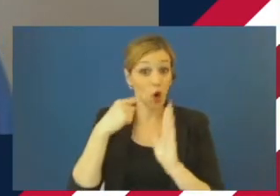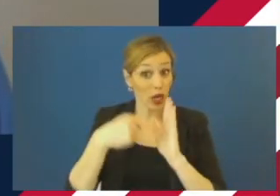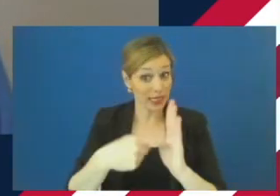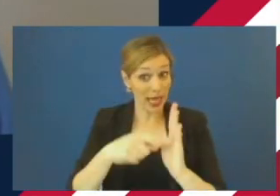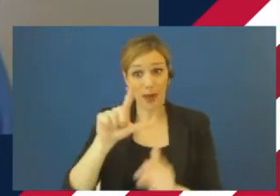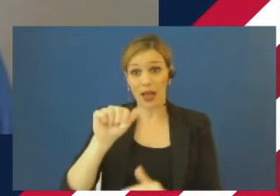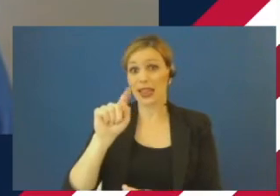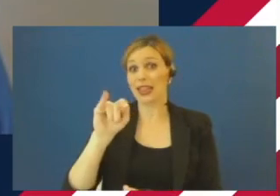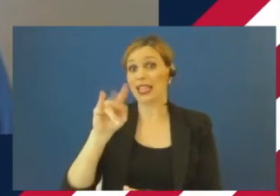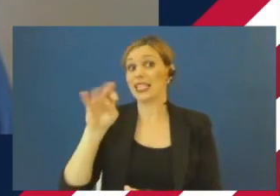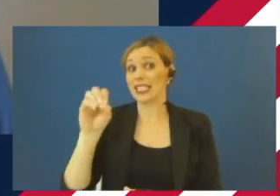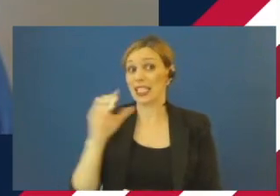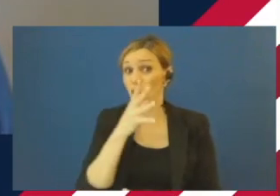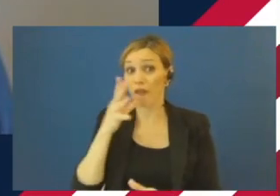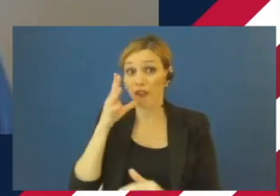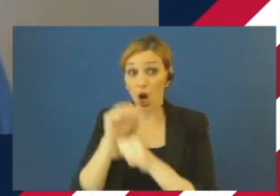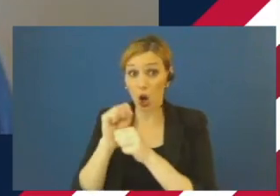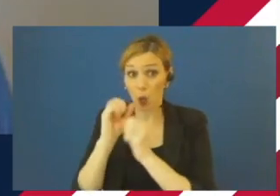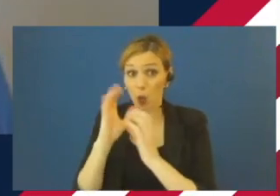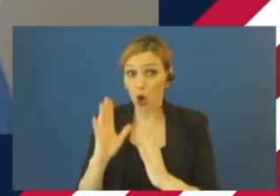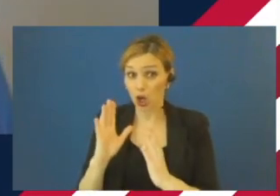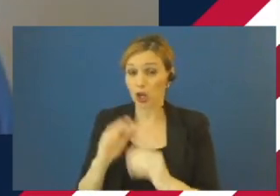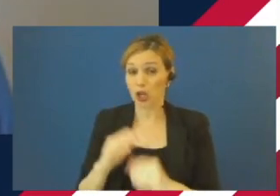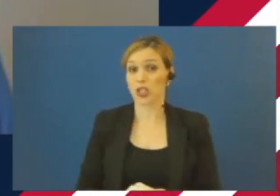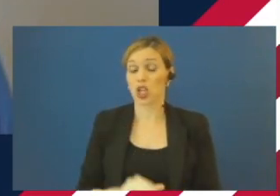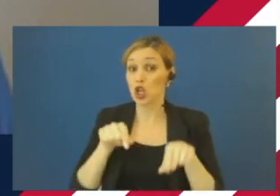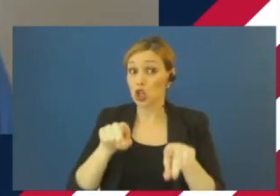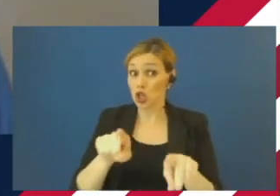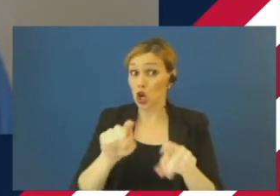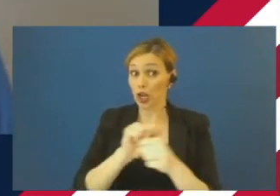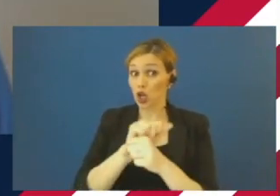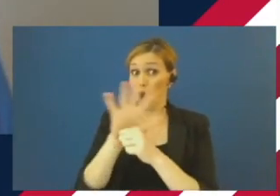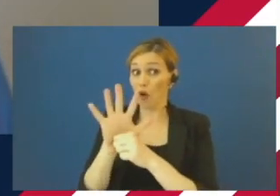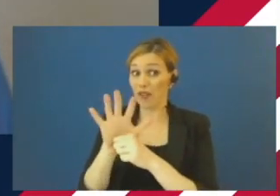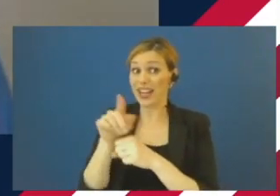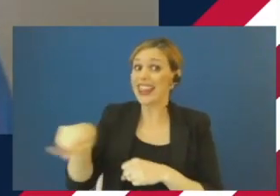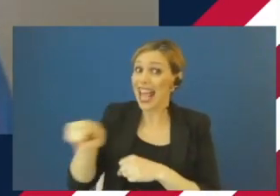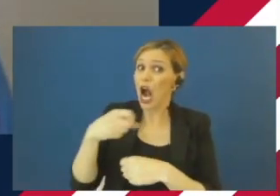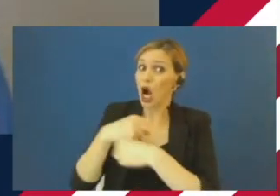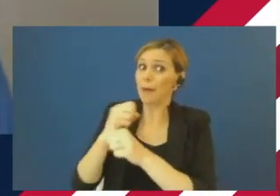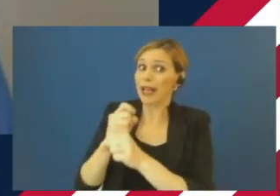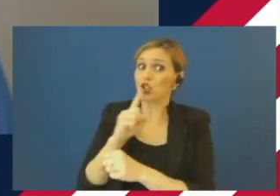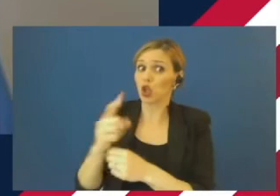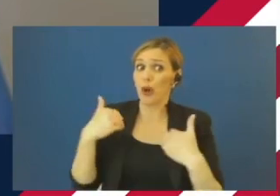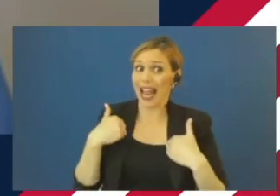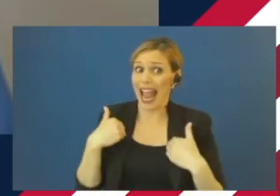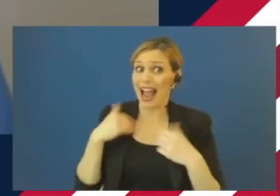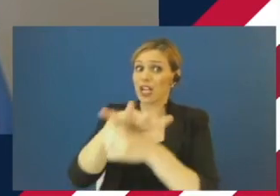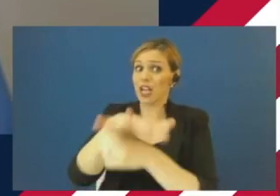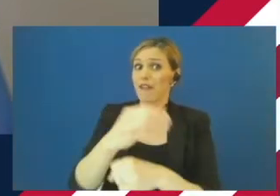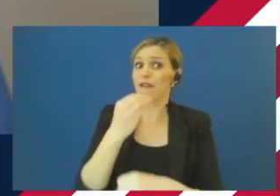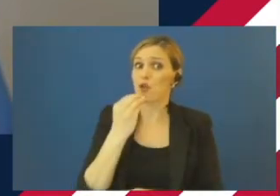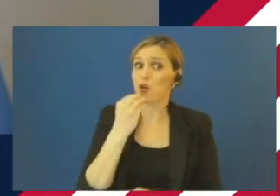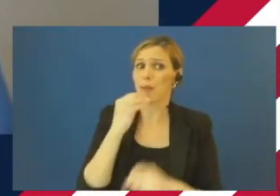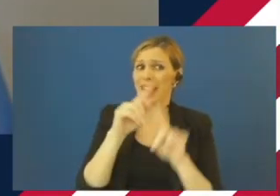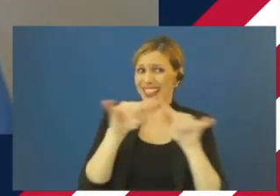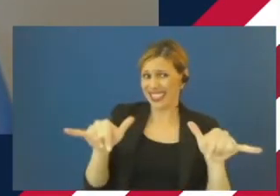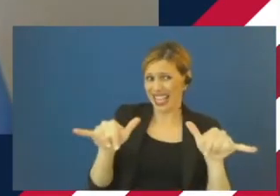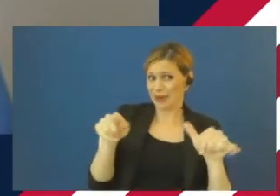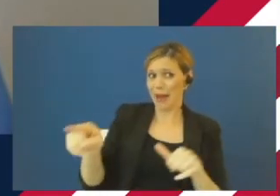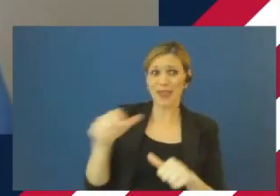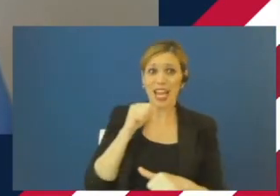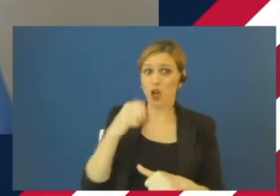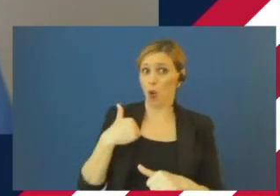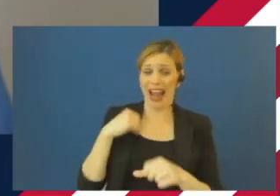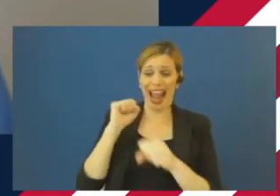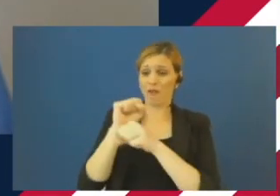are ensuring our food security during the COVID-19 crisis, yet they are excluded from many of the basic workplace protections from